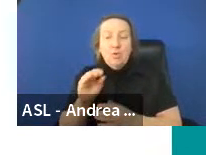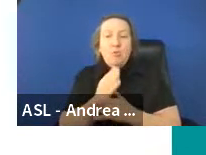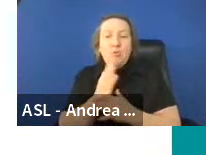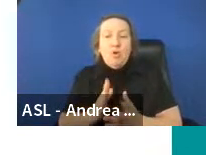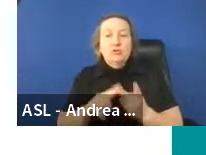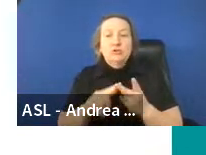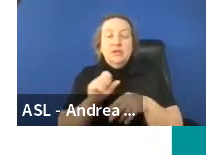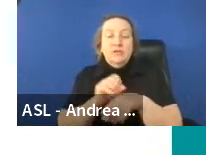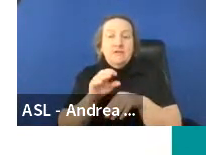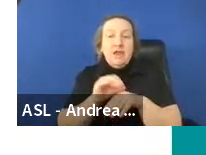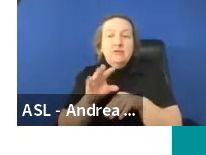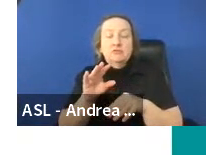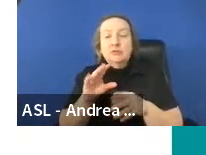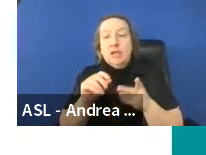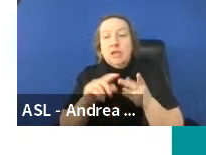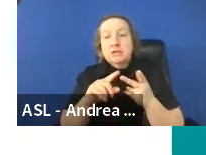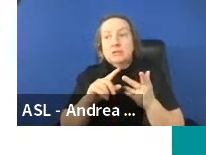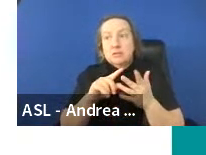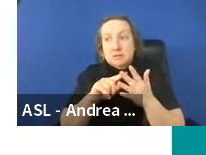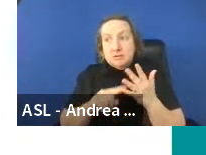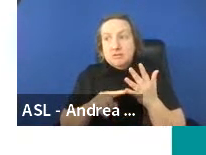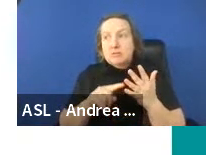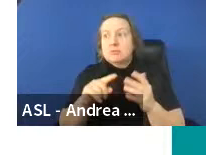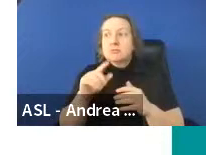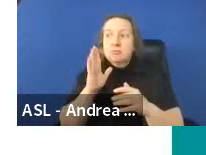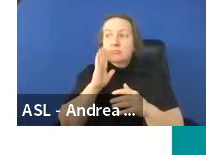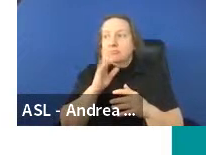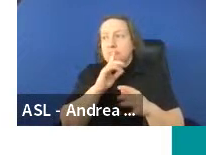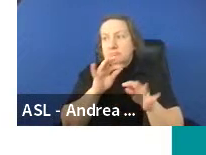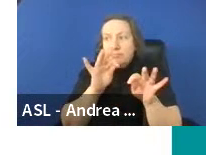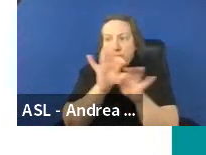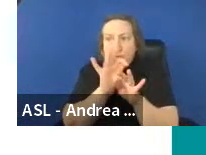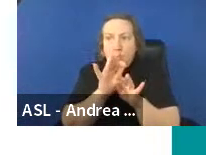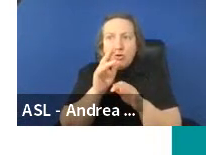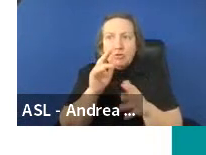group members and listening sessions participants were needed to make sure that we were getting